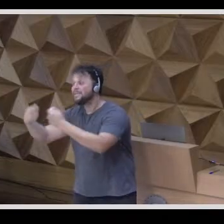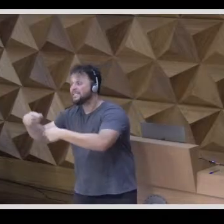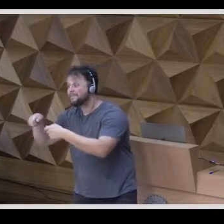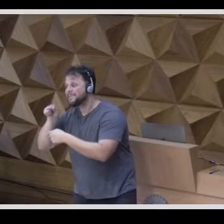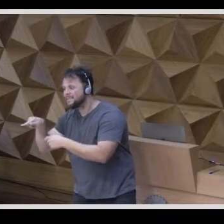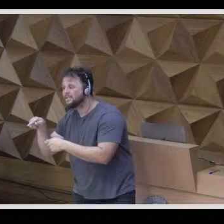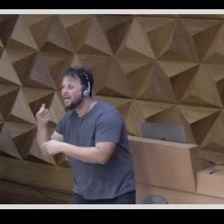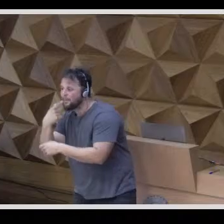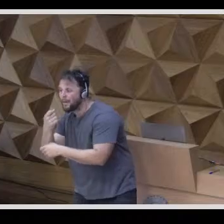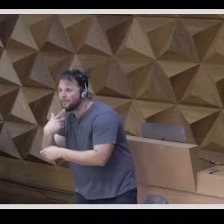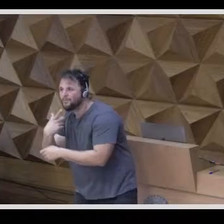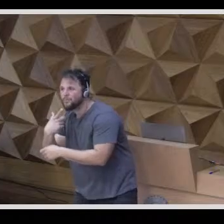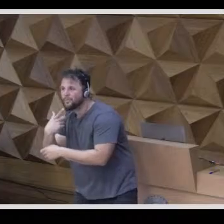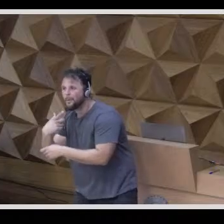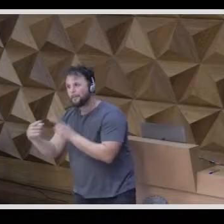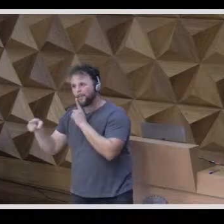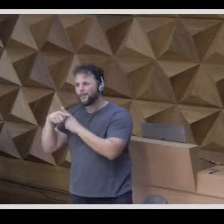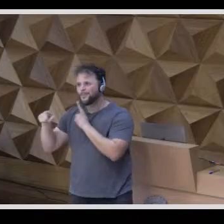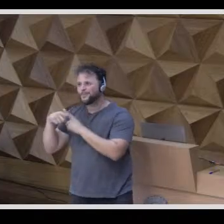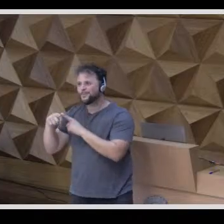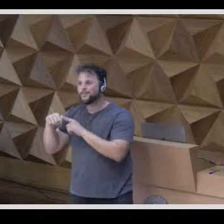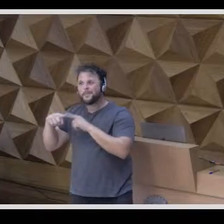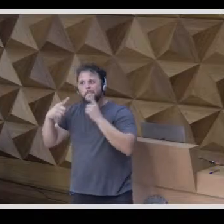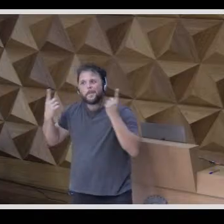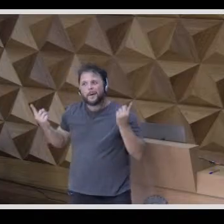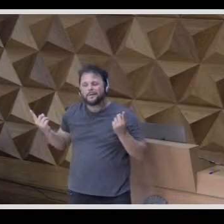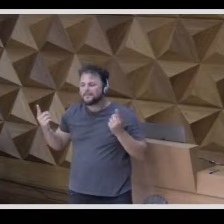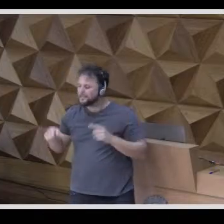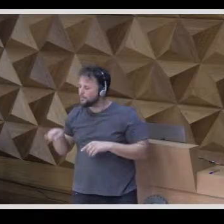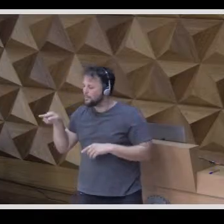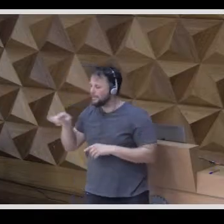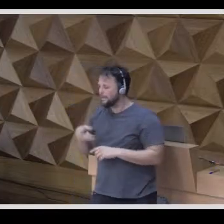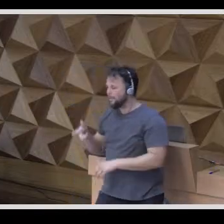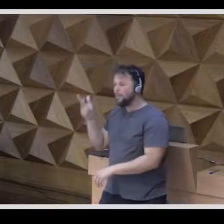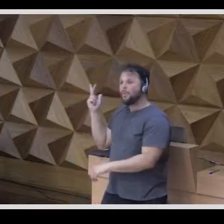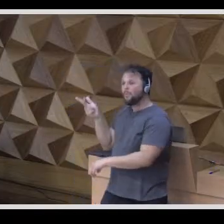But suppose as an older adult living in one of these environments,